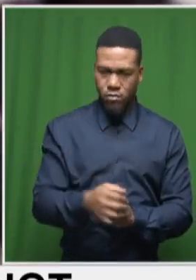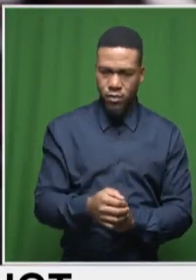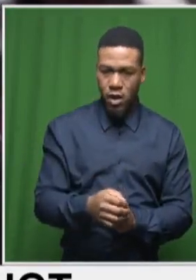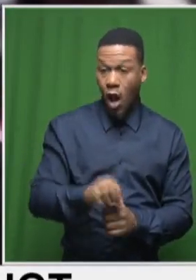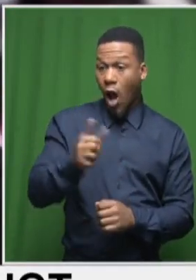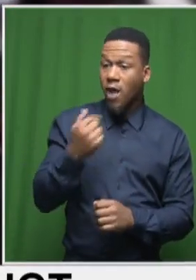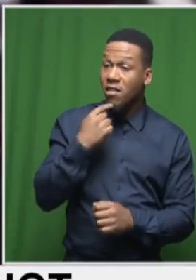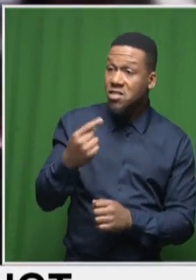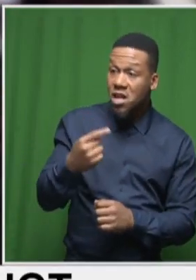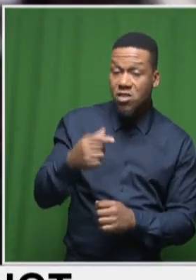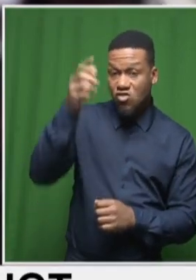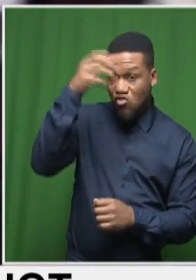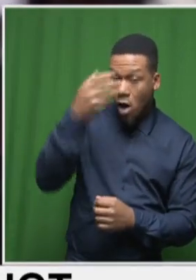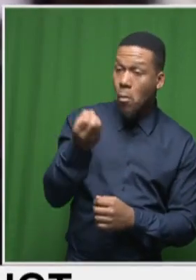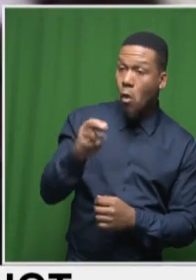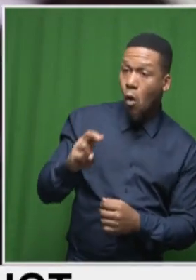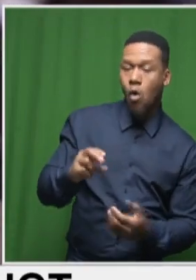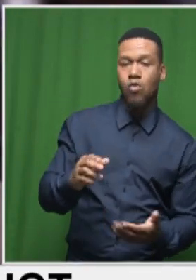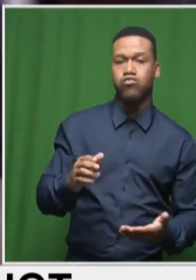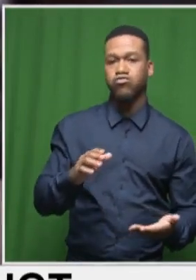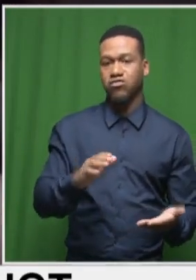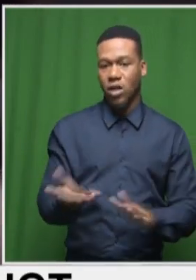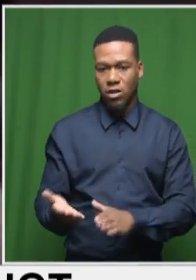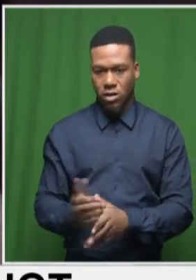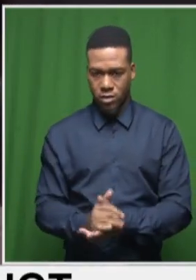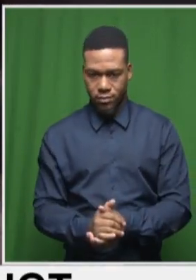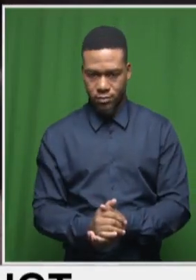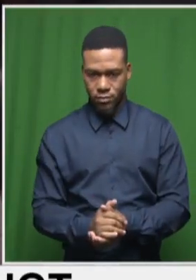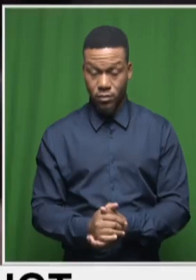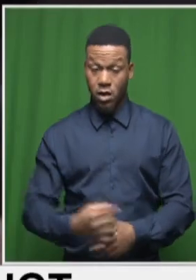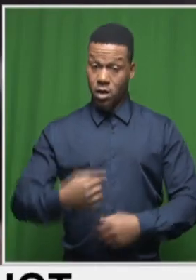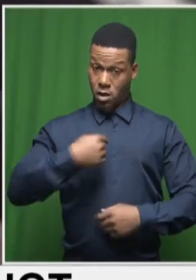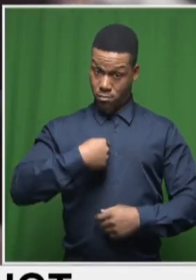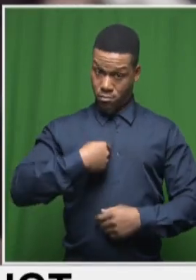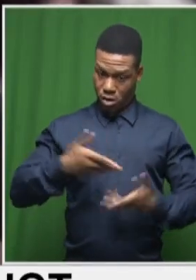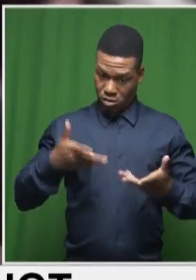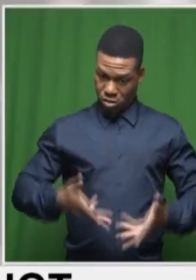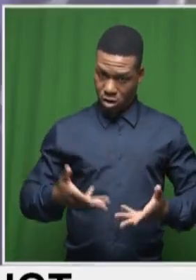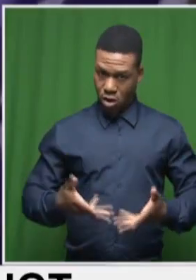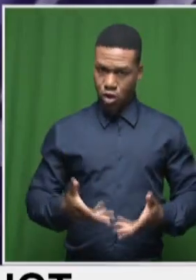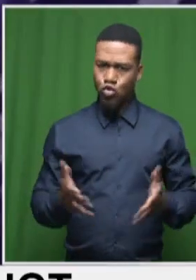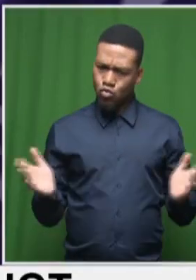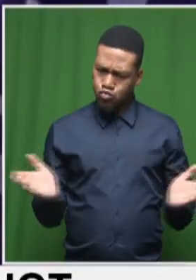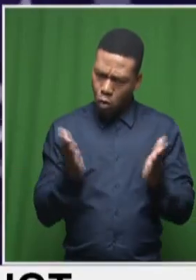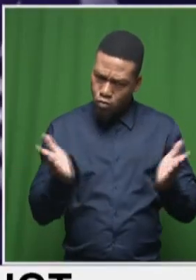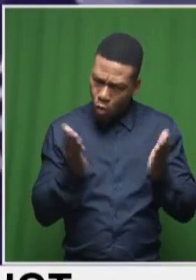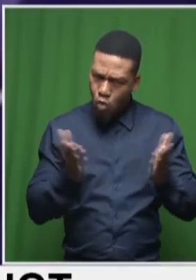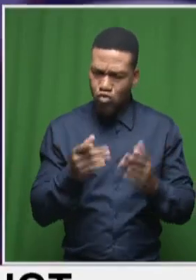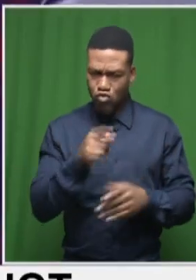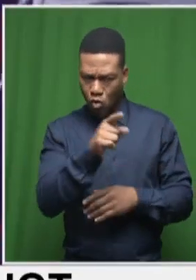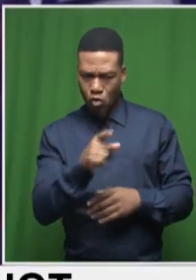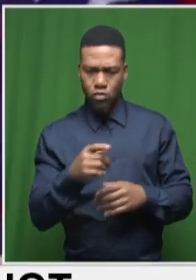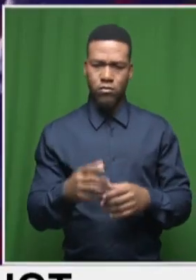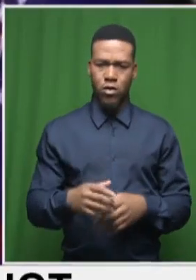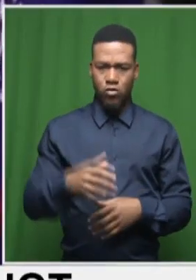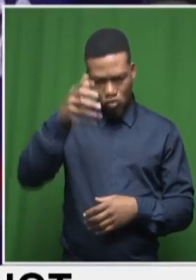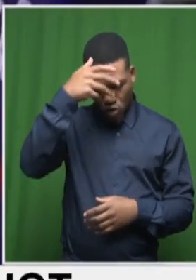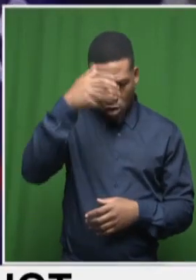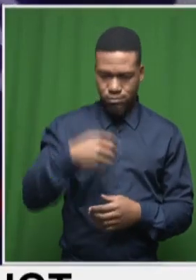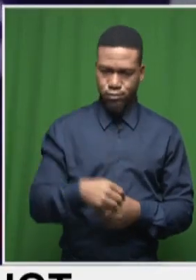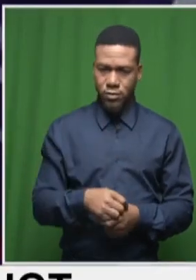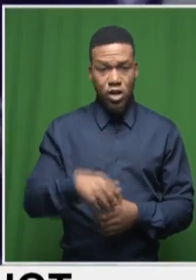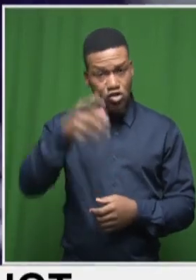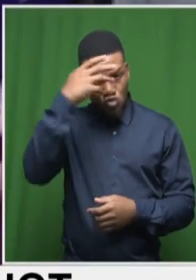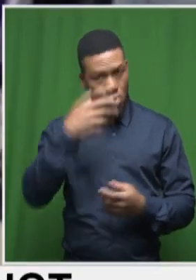here to promote Trump's new name, felony. President Trump, we love you.